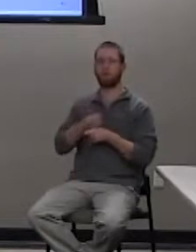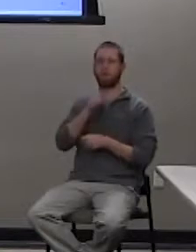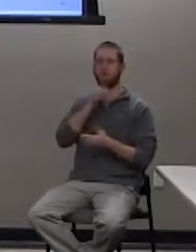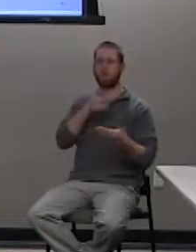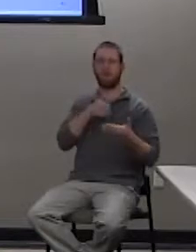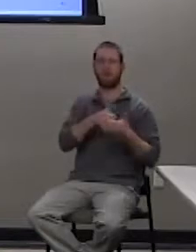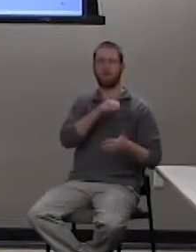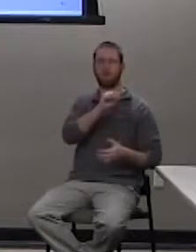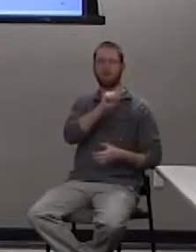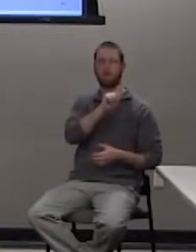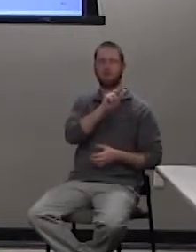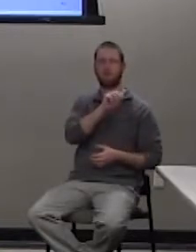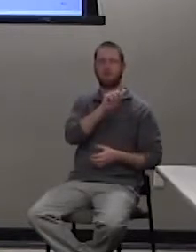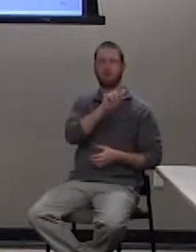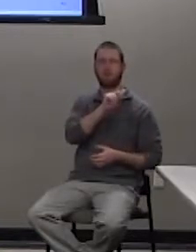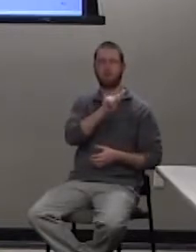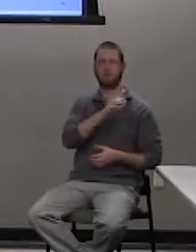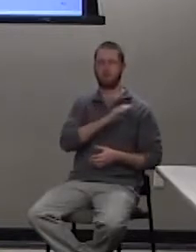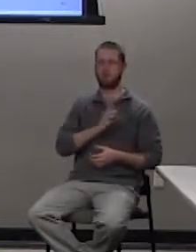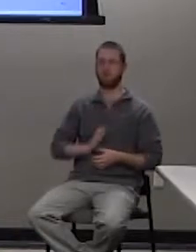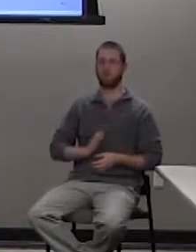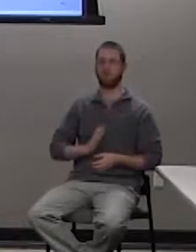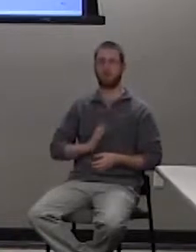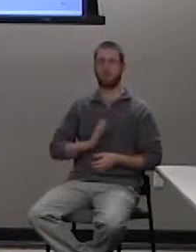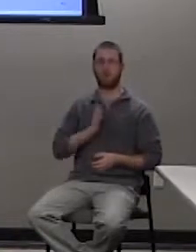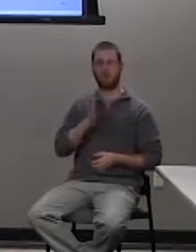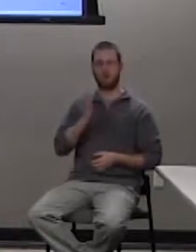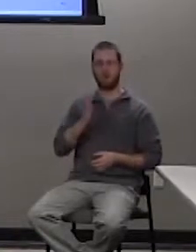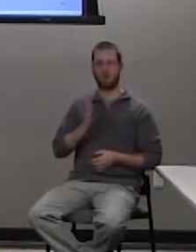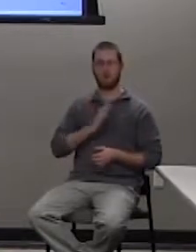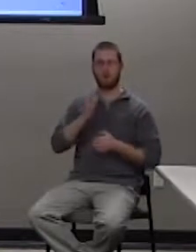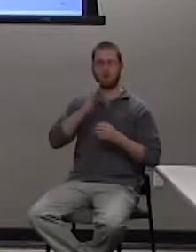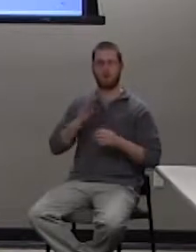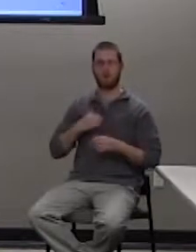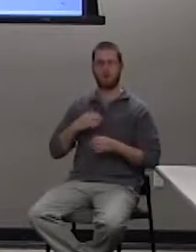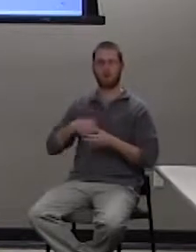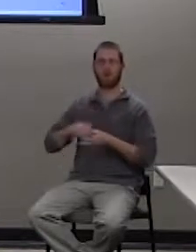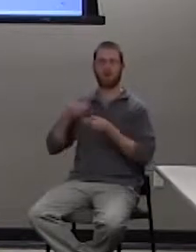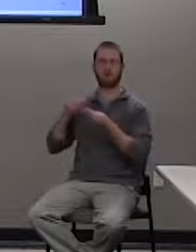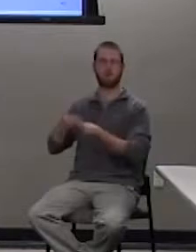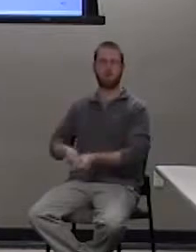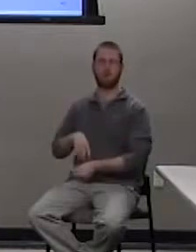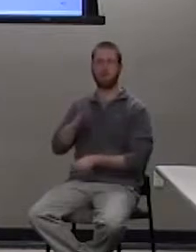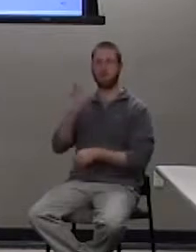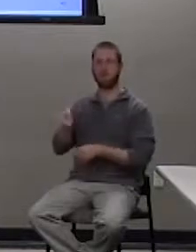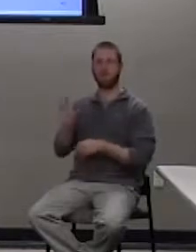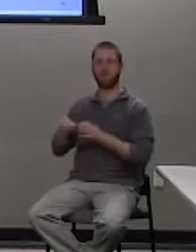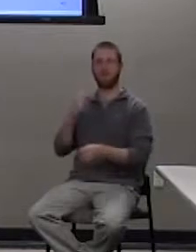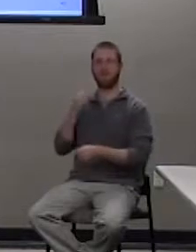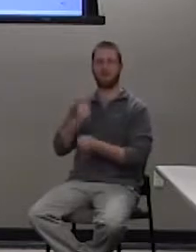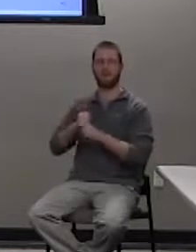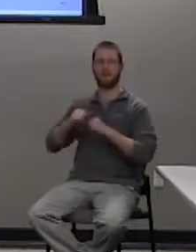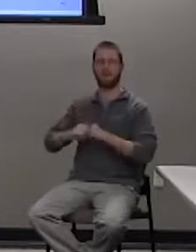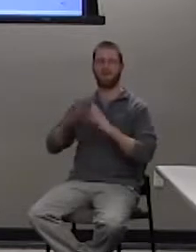but Stuart's a fine man. But he has spent 40 years building this airport we've got. Yes. He's done an absolutely